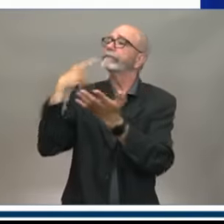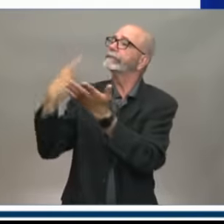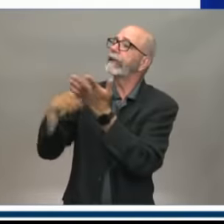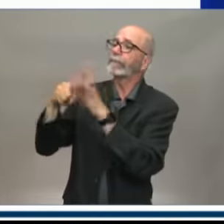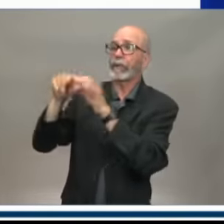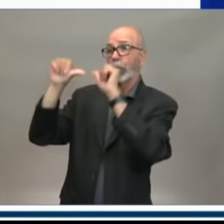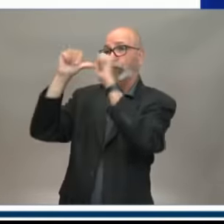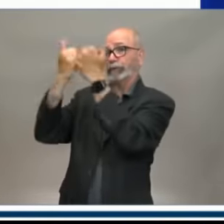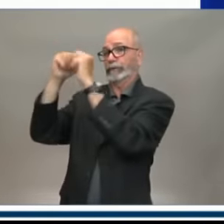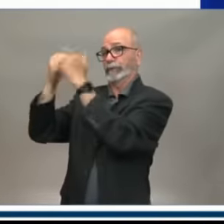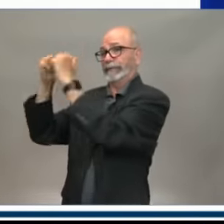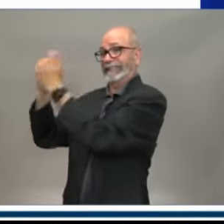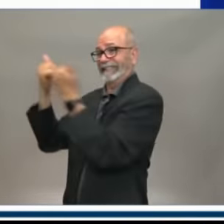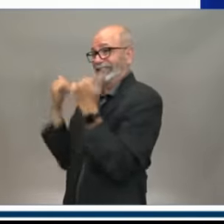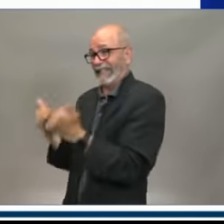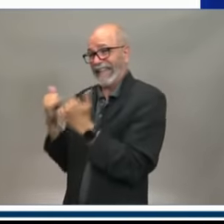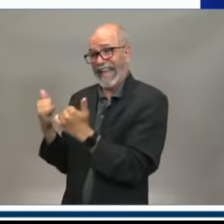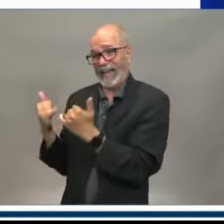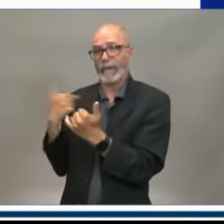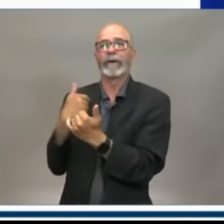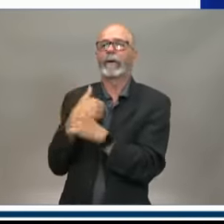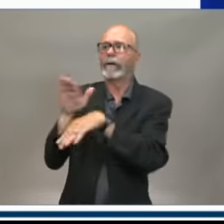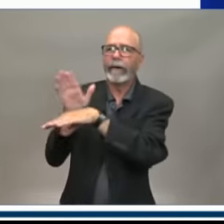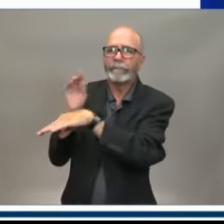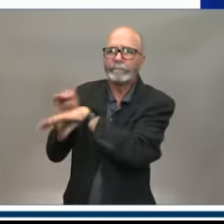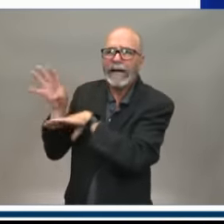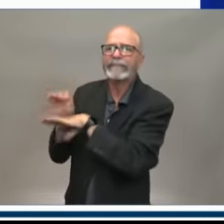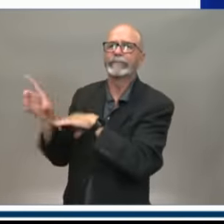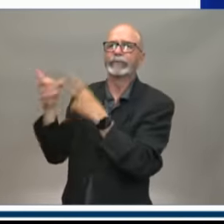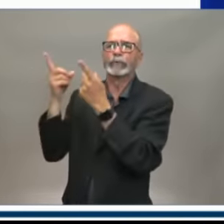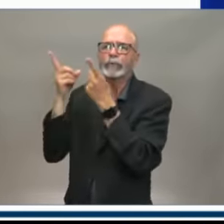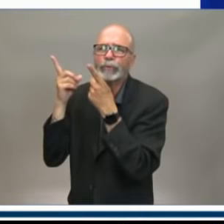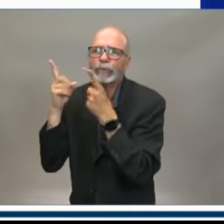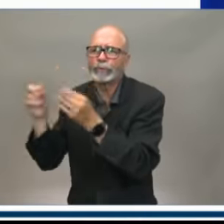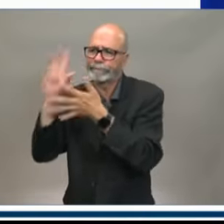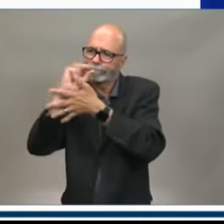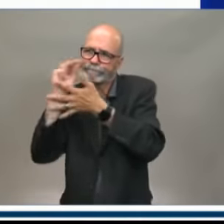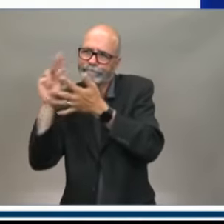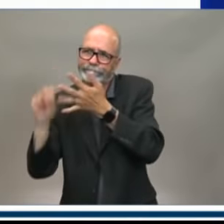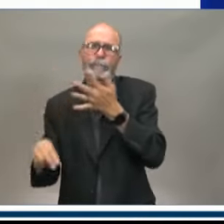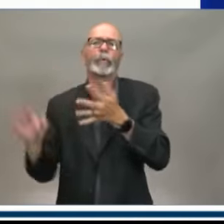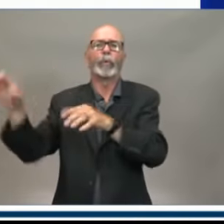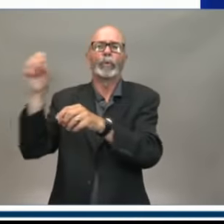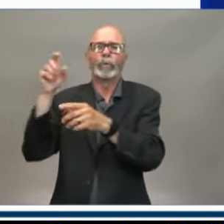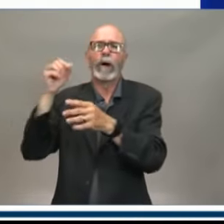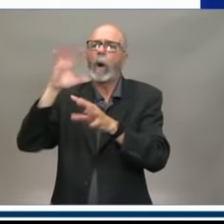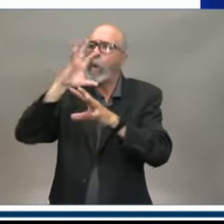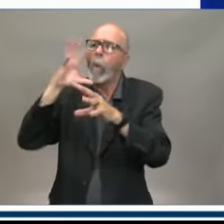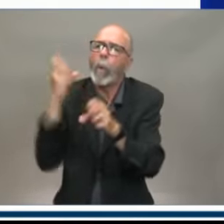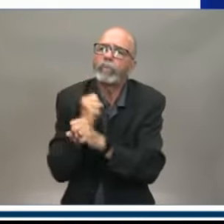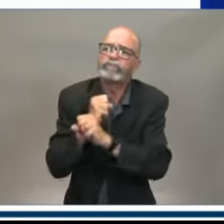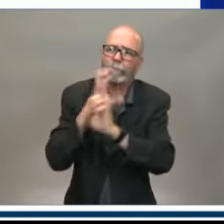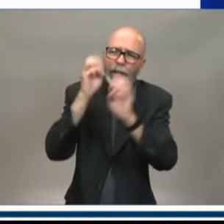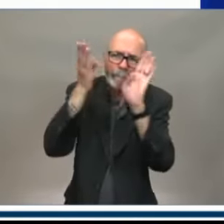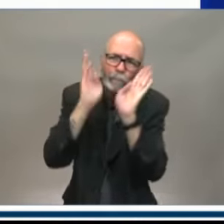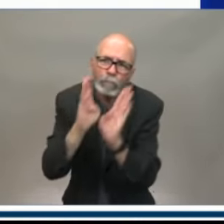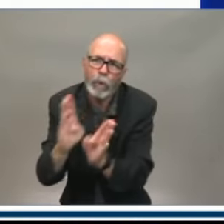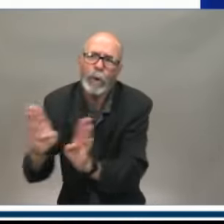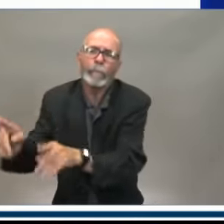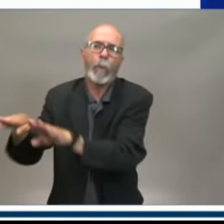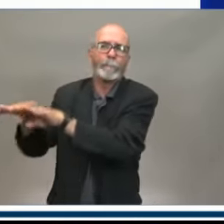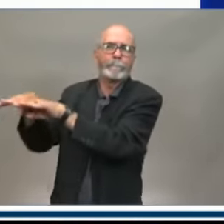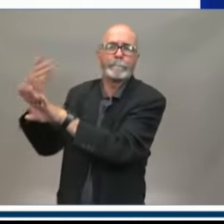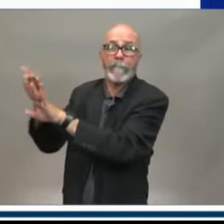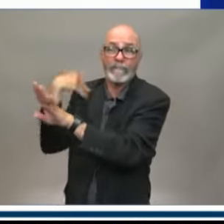businesses to start. It's not lost on me that the economic impact has happened